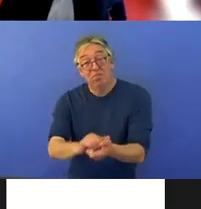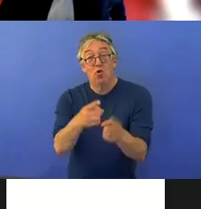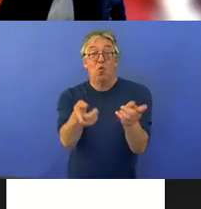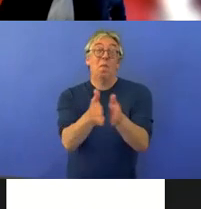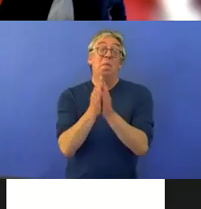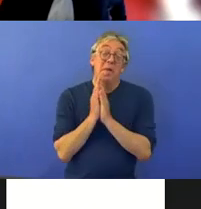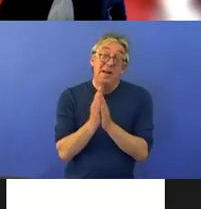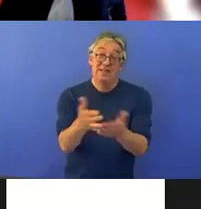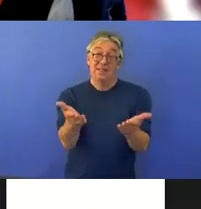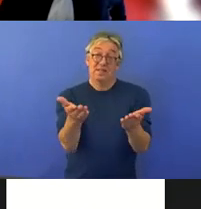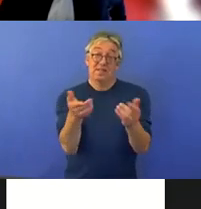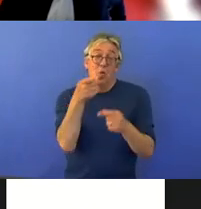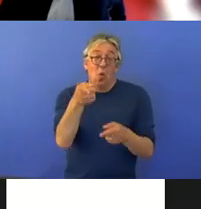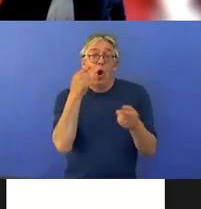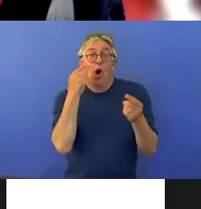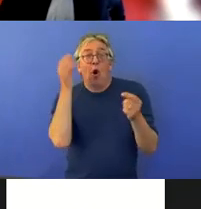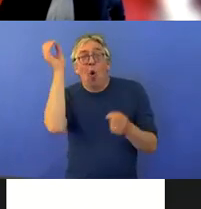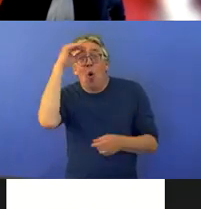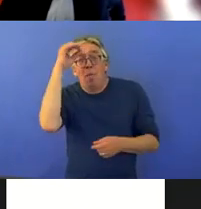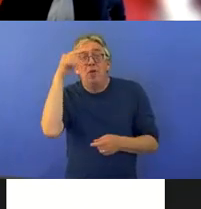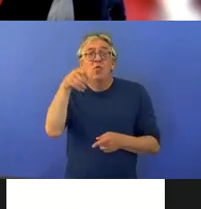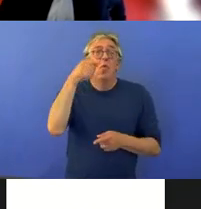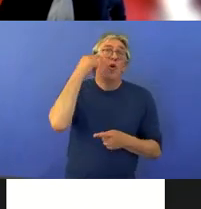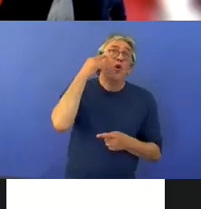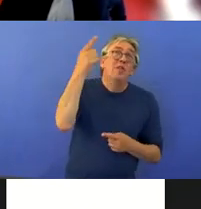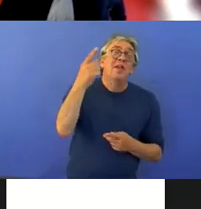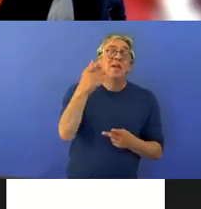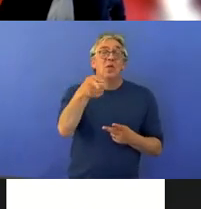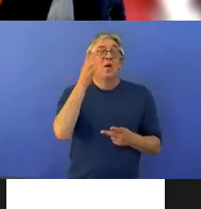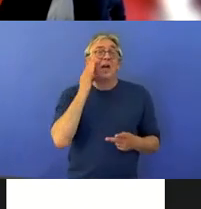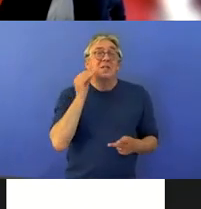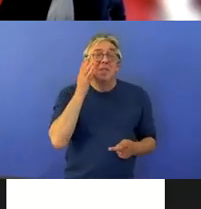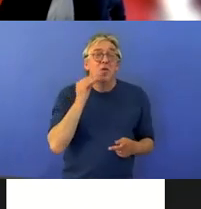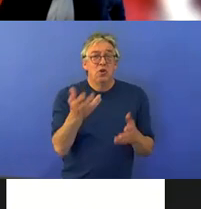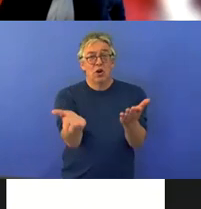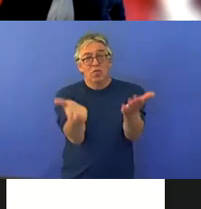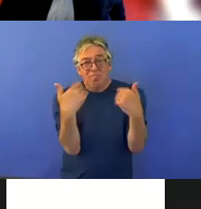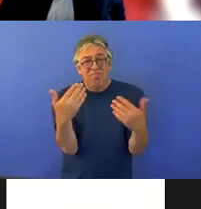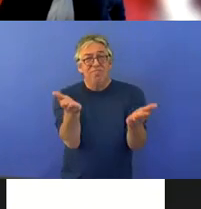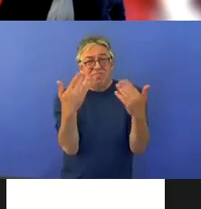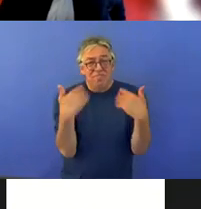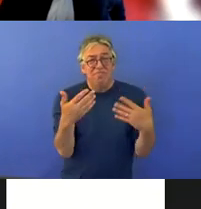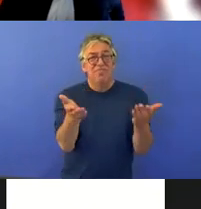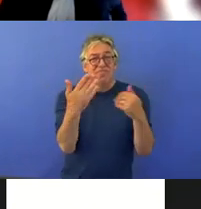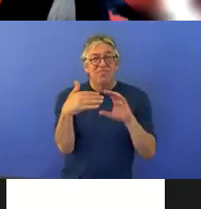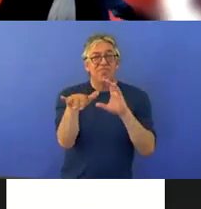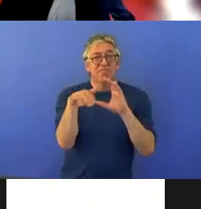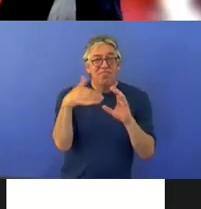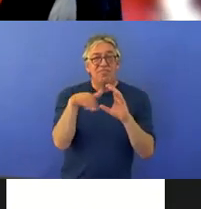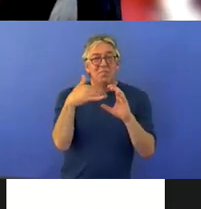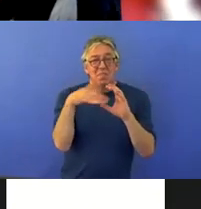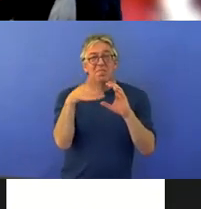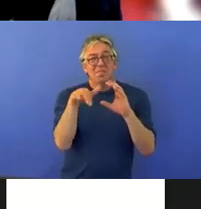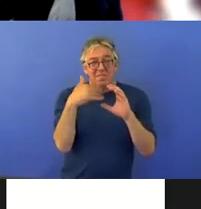contribute with your opinions, your experience, and everyone we can put